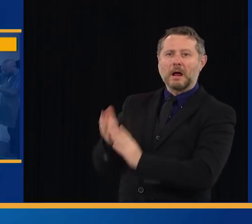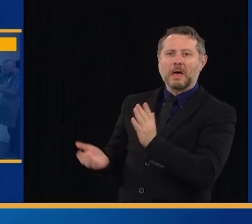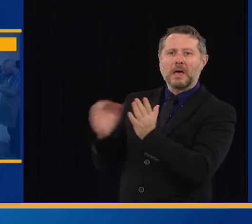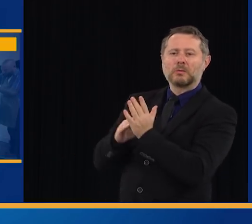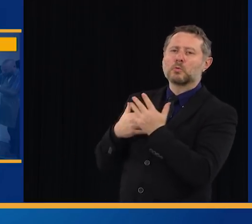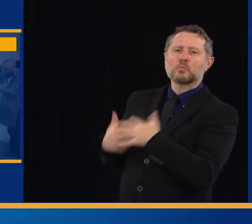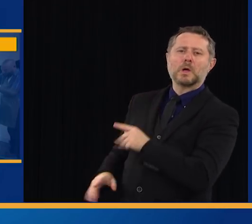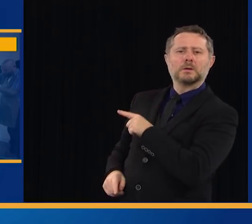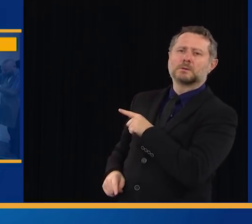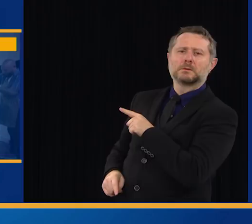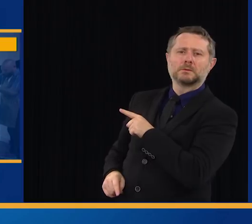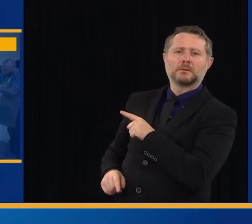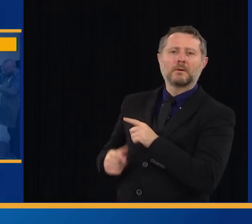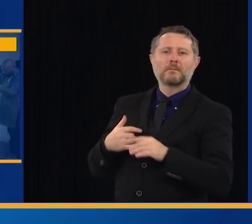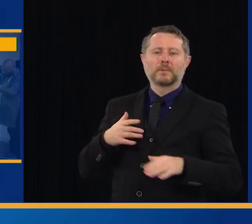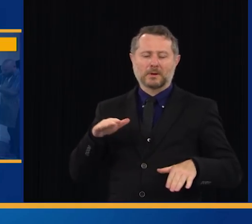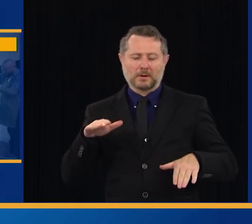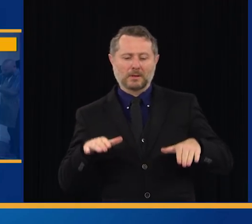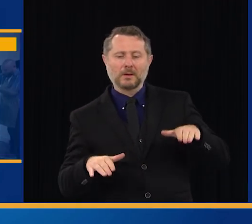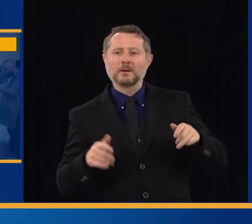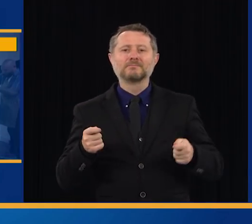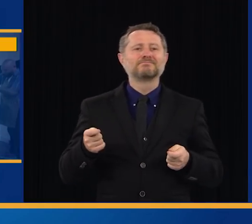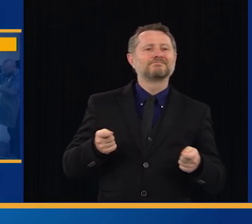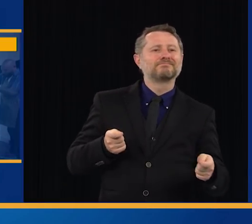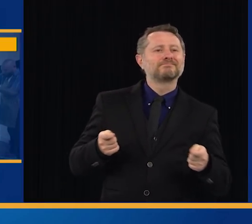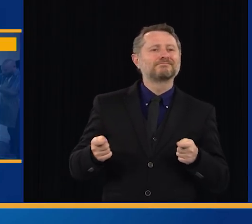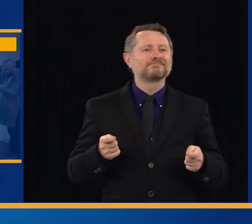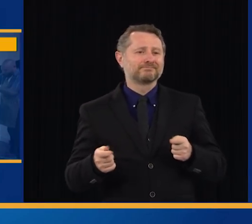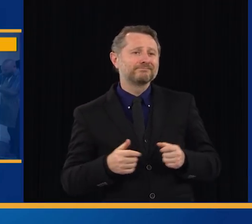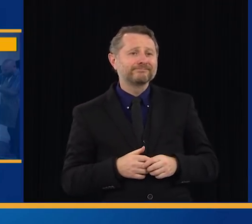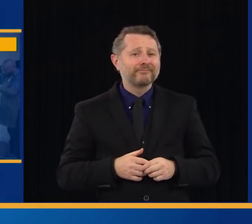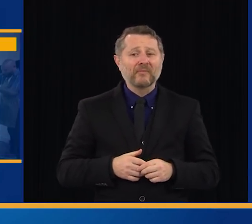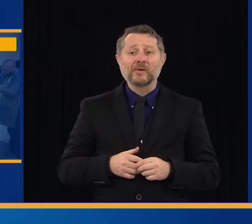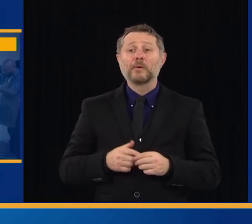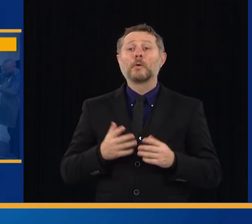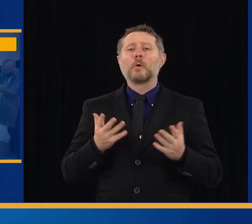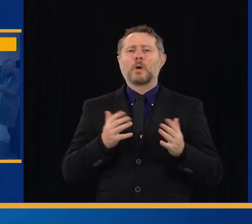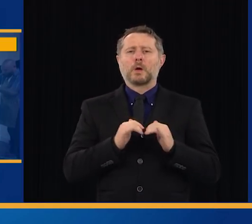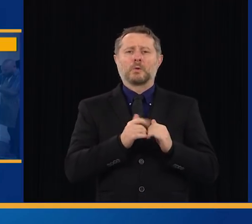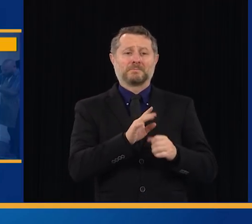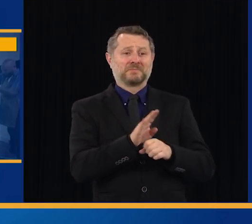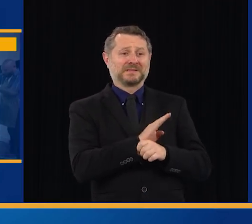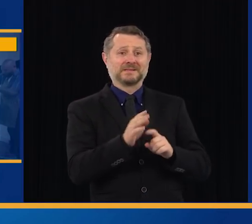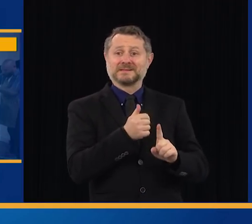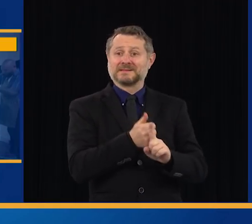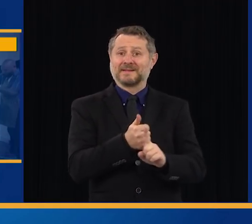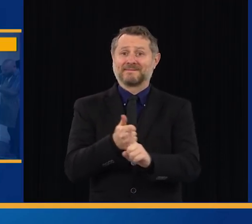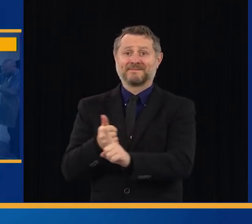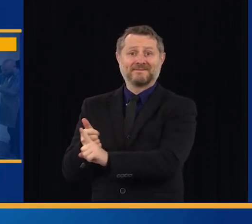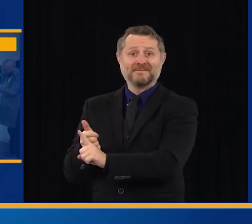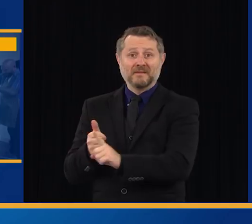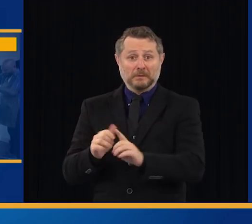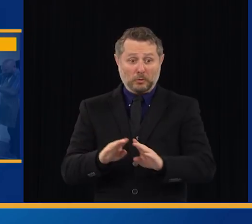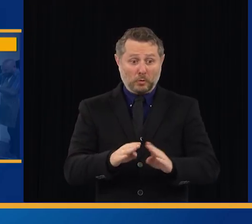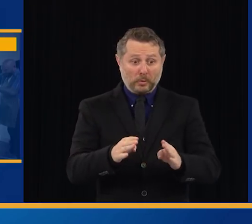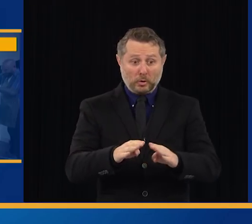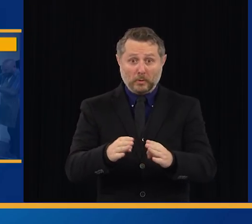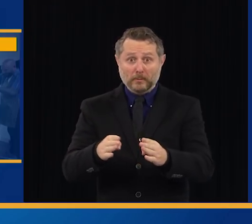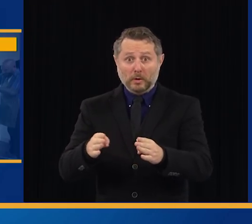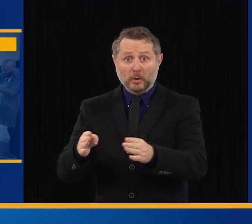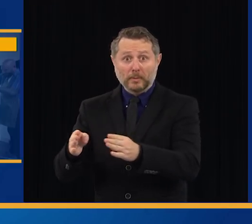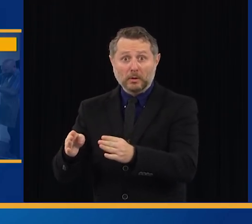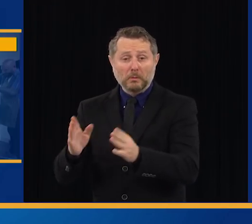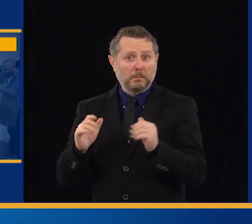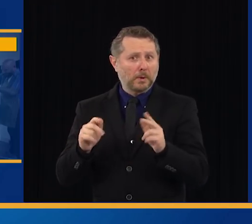strike. On unpausing and having businesses open, that is a